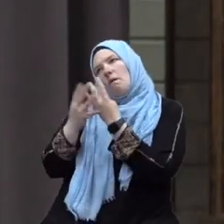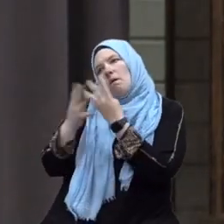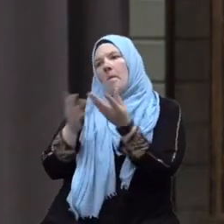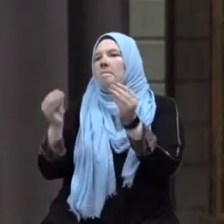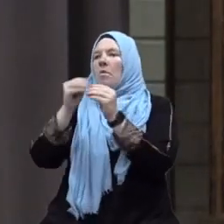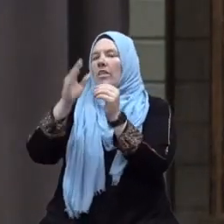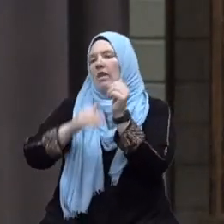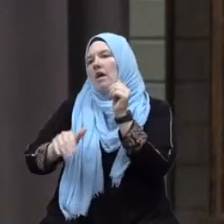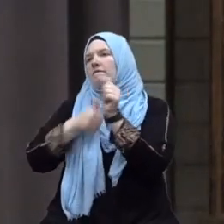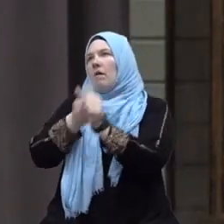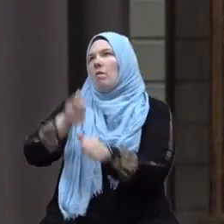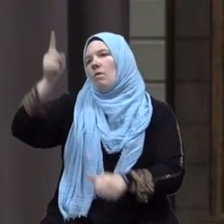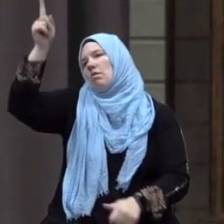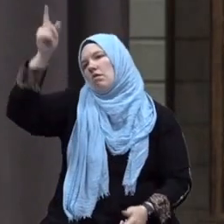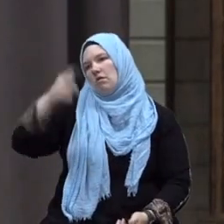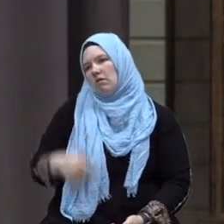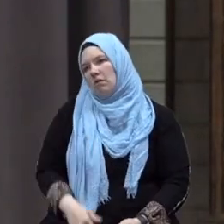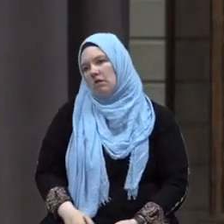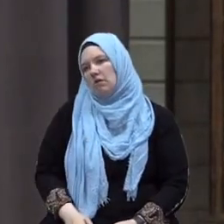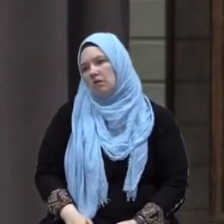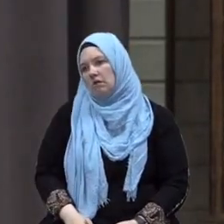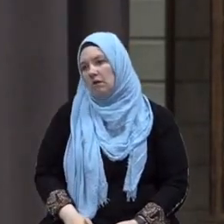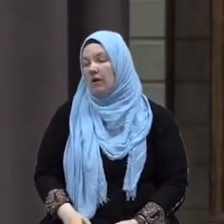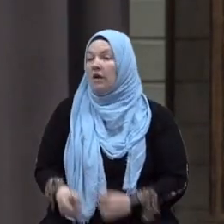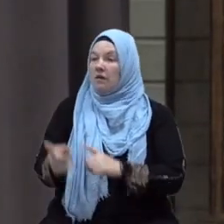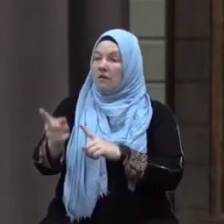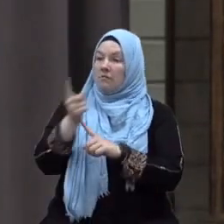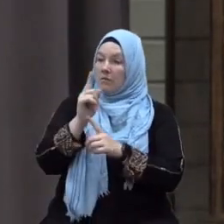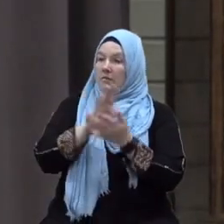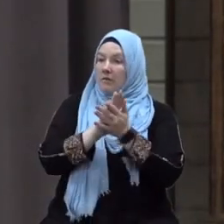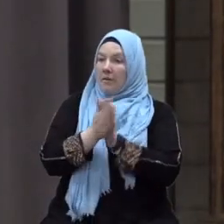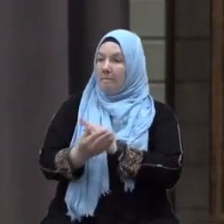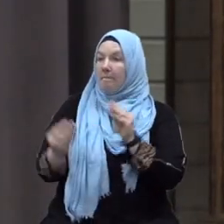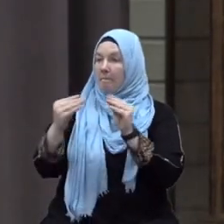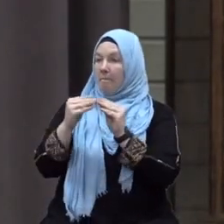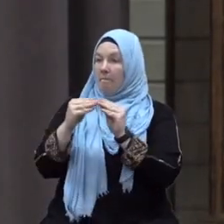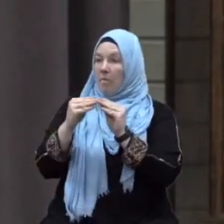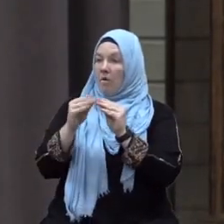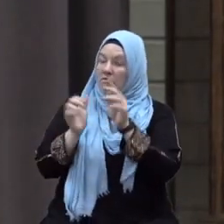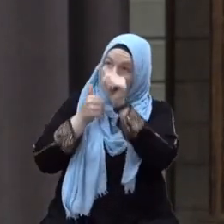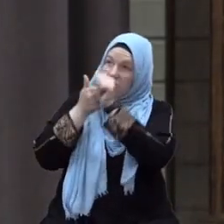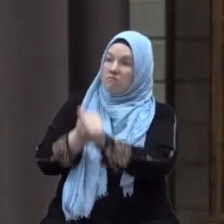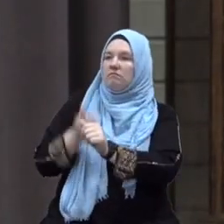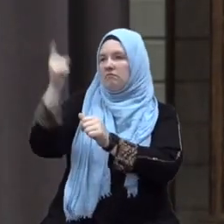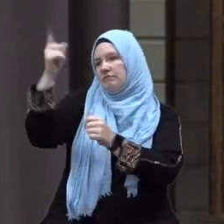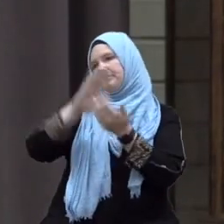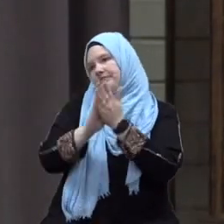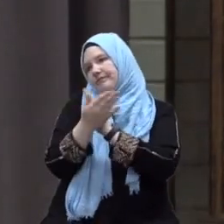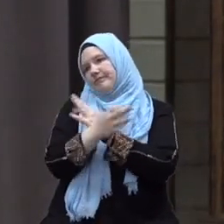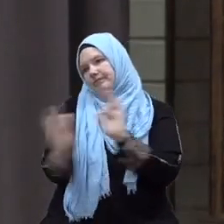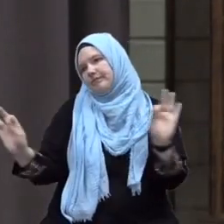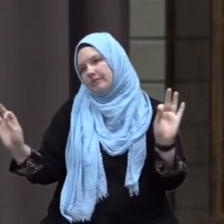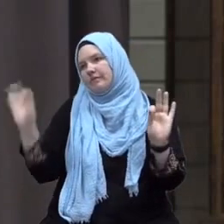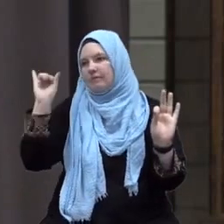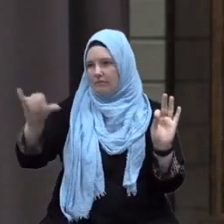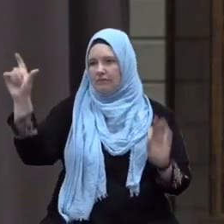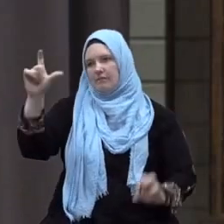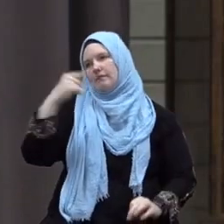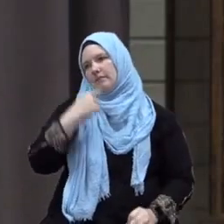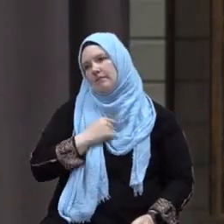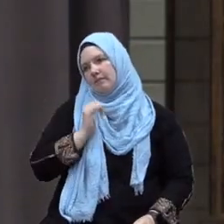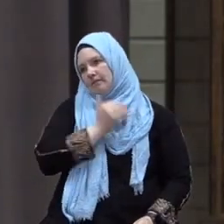Allah. The minute we submit to Allah, we are free. And this is what Islam is telling